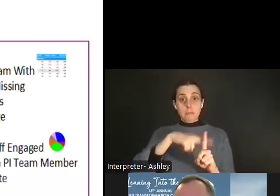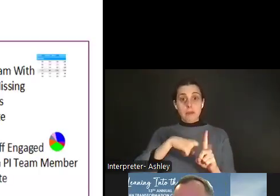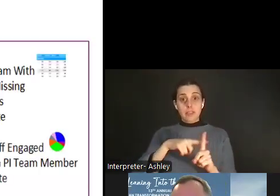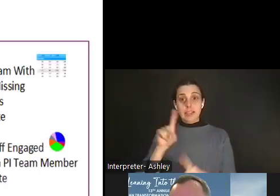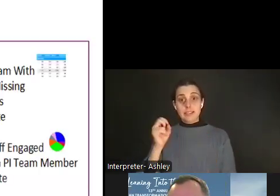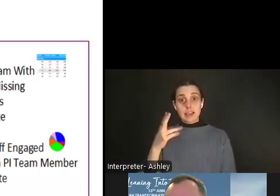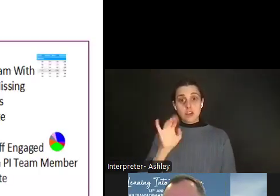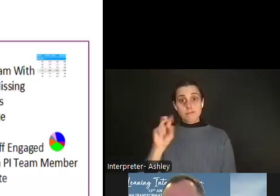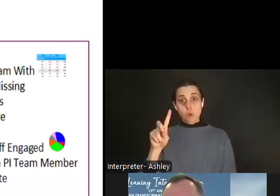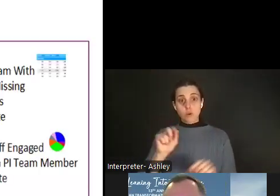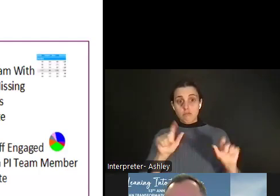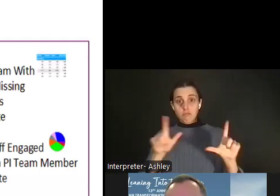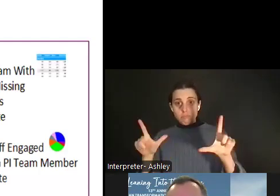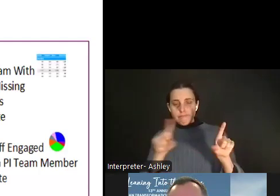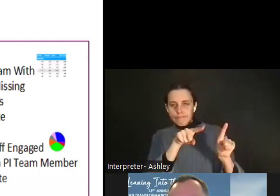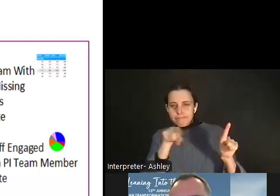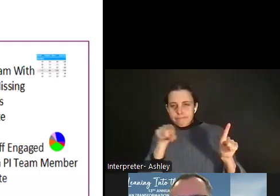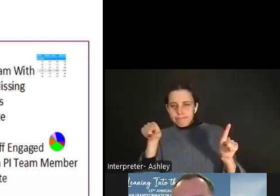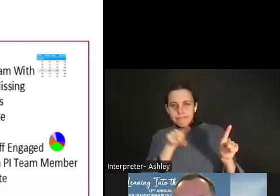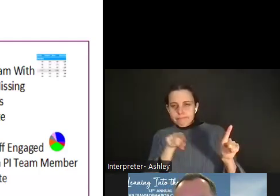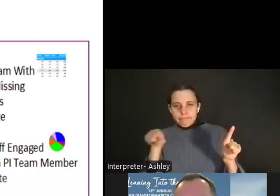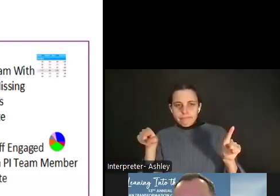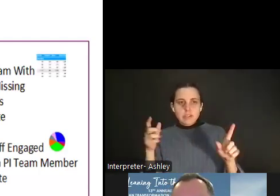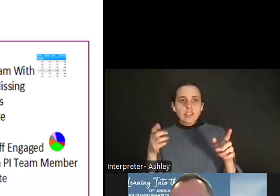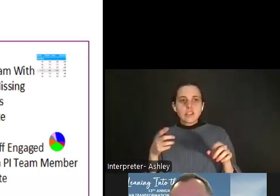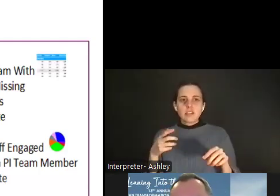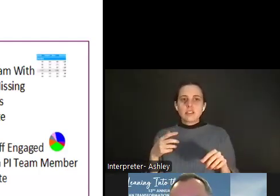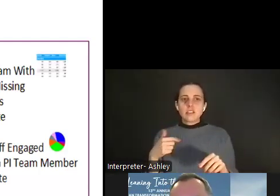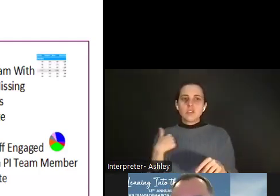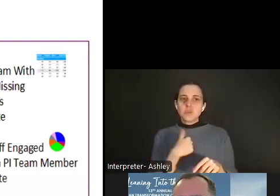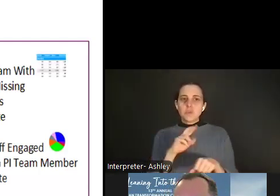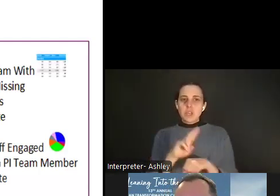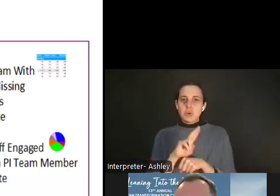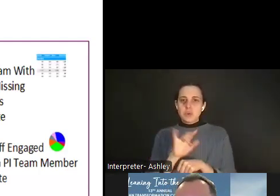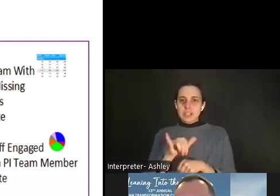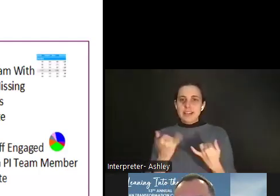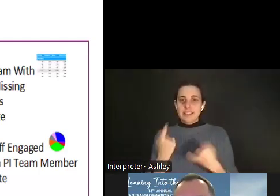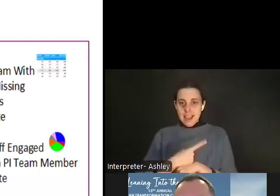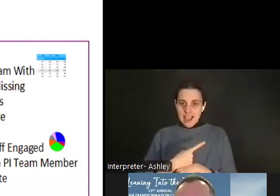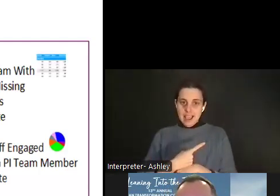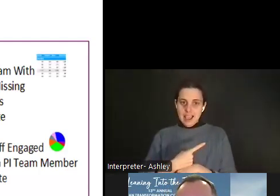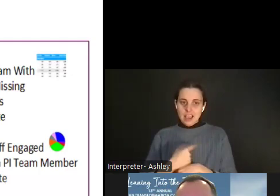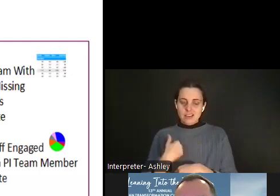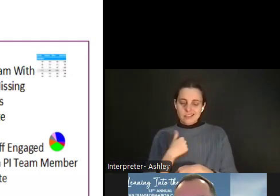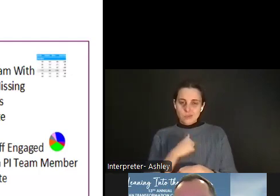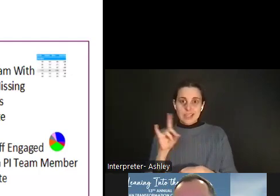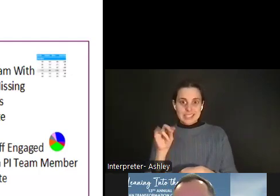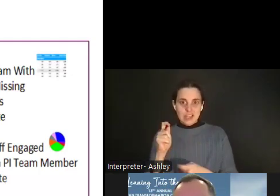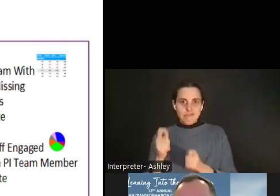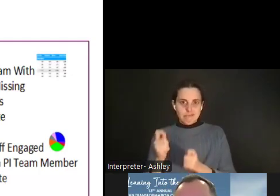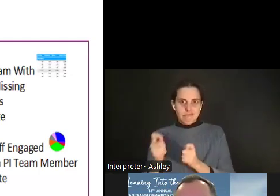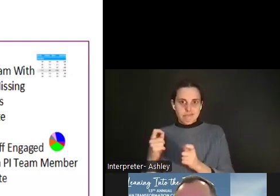are, after several iterations, these are the dashboards that we use today. So I'll start just give you in a couple